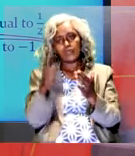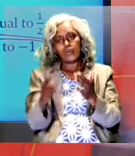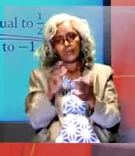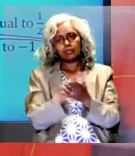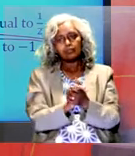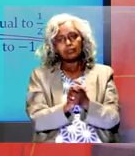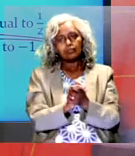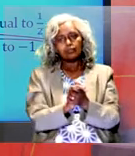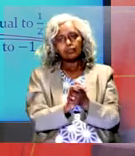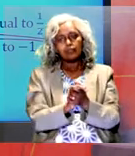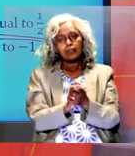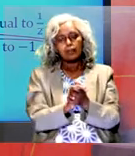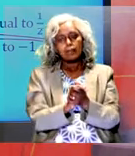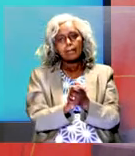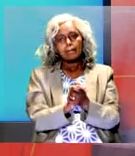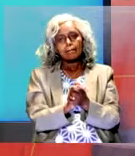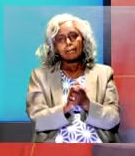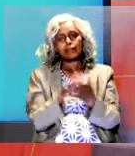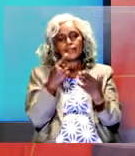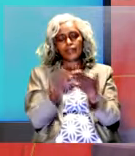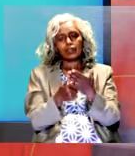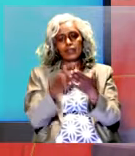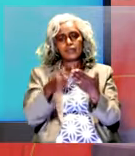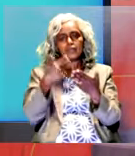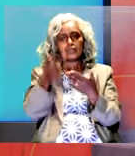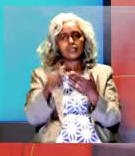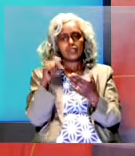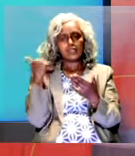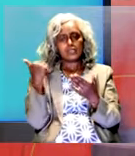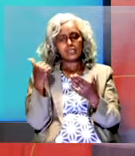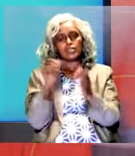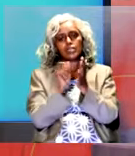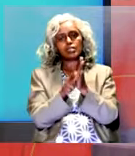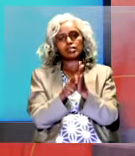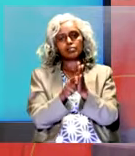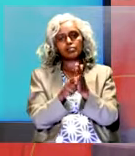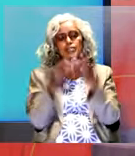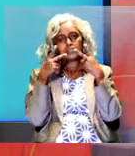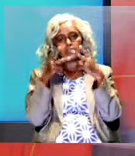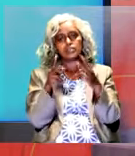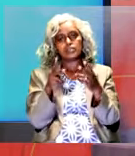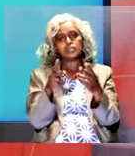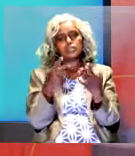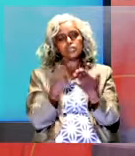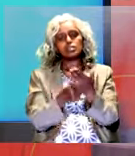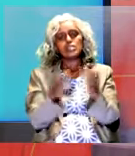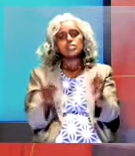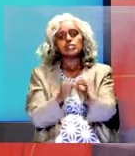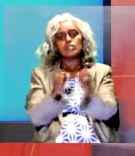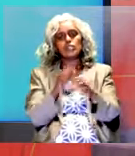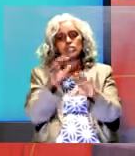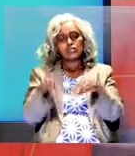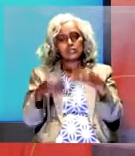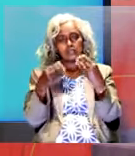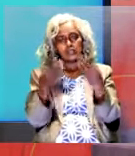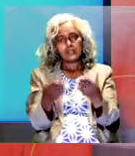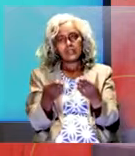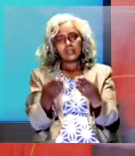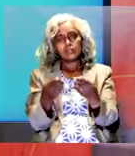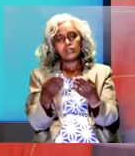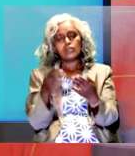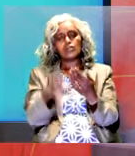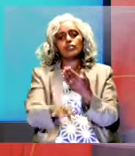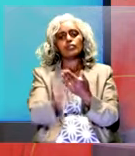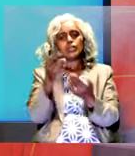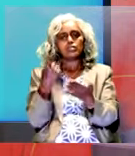1. Now let's proceed to another example. Let's see this one. This sequence is given. We need